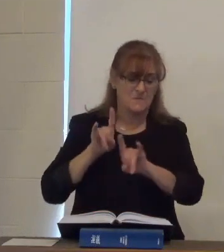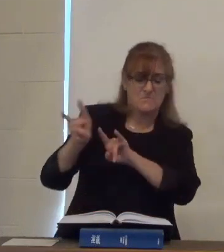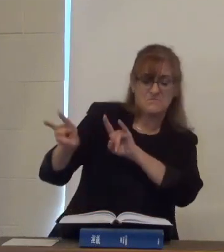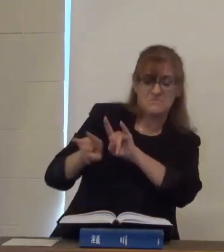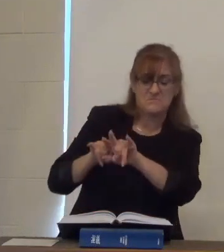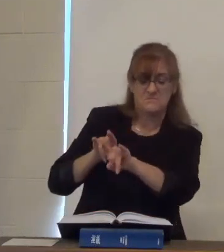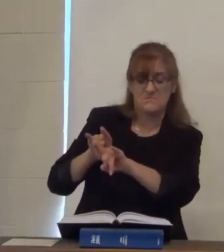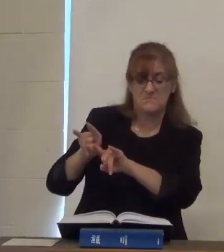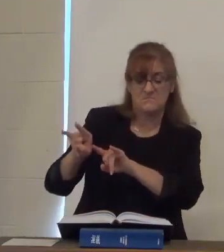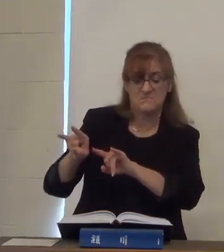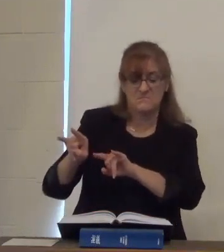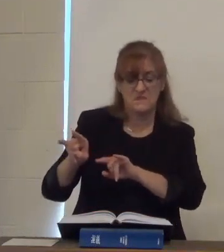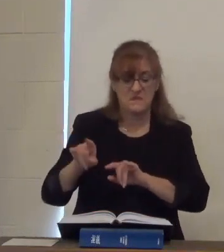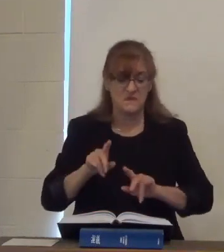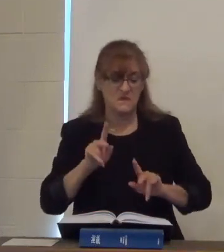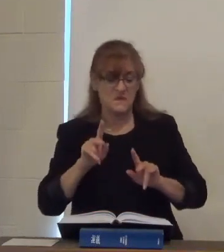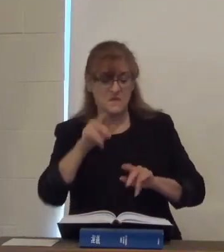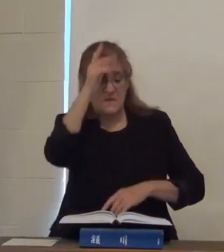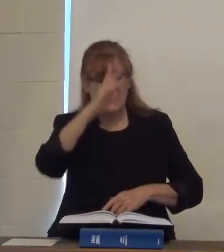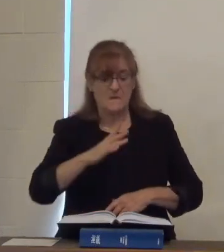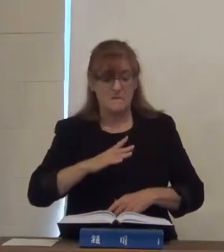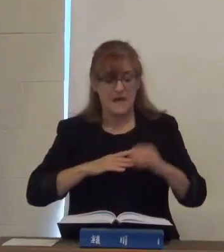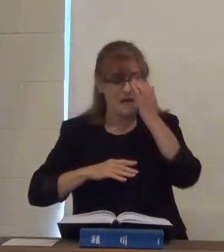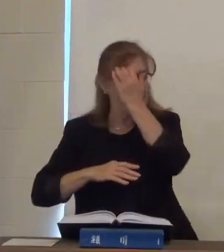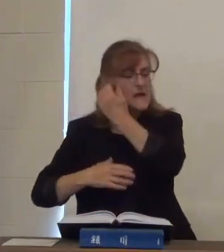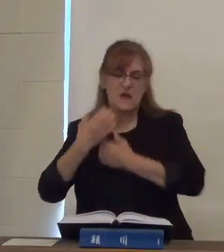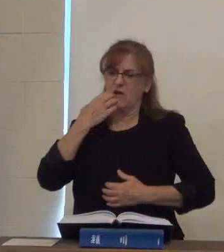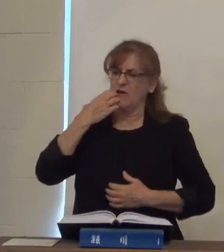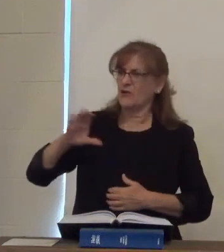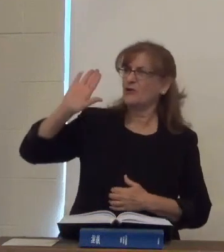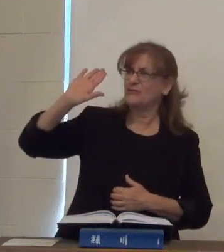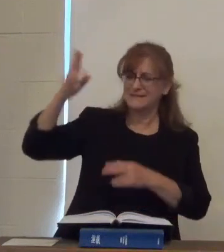by men, by men.